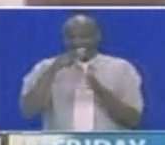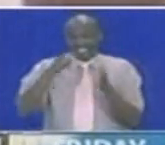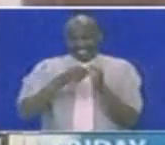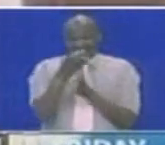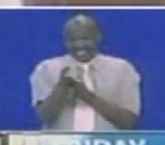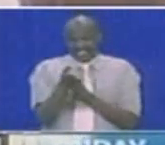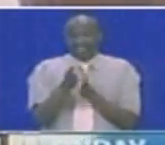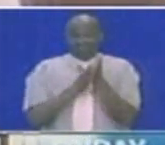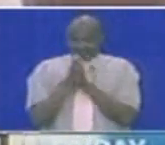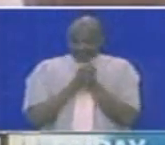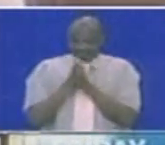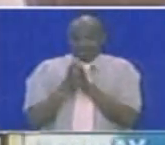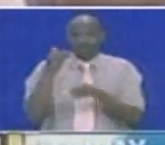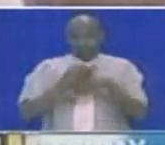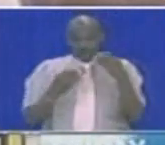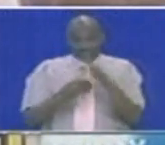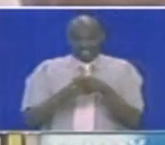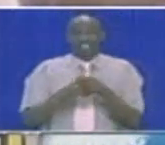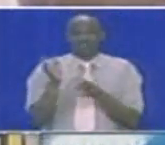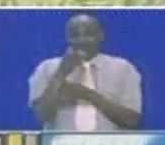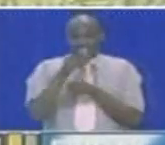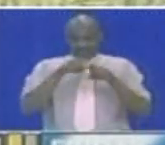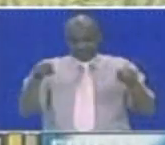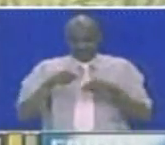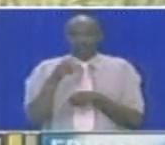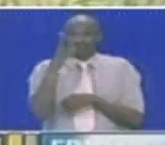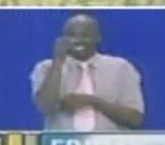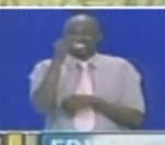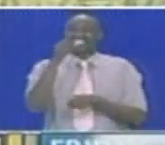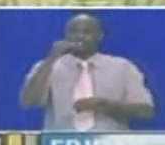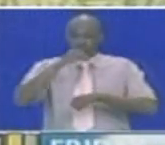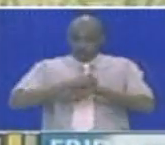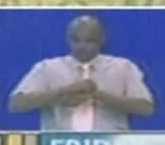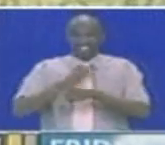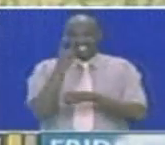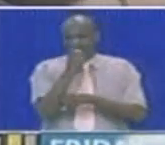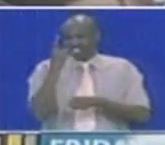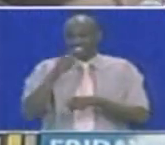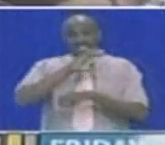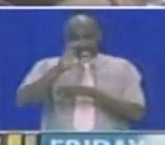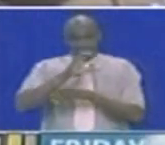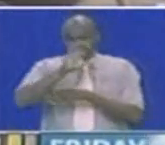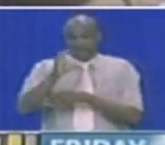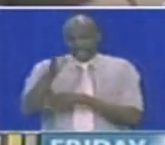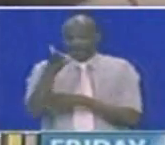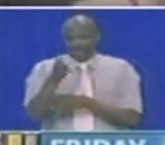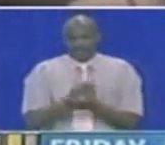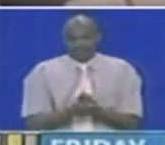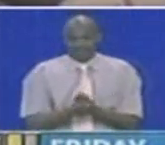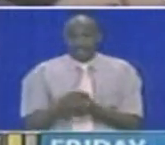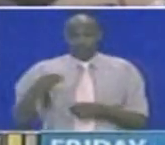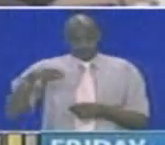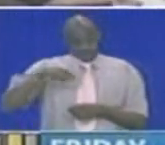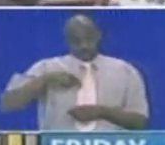an ambitious plan to construct fish ponds in 20 schools in each county will soon be rolled out. We have only